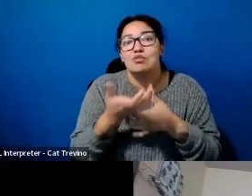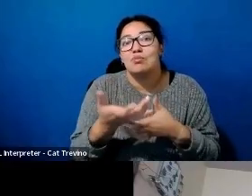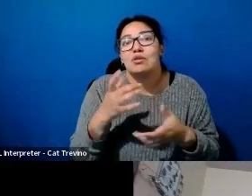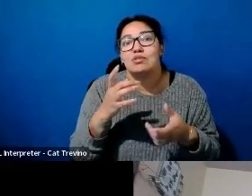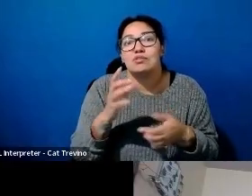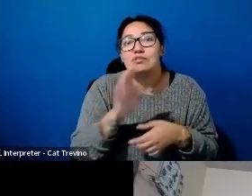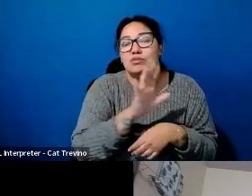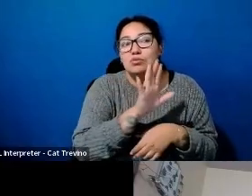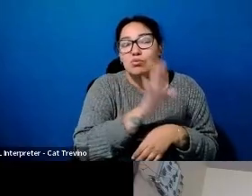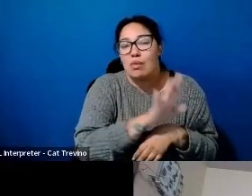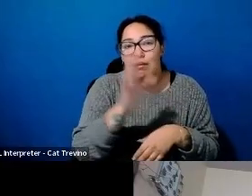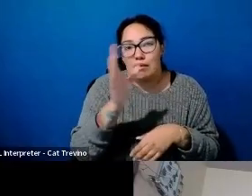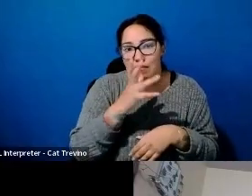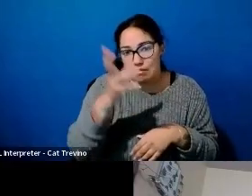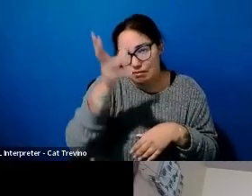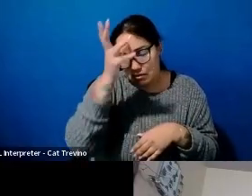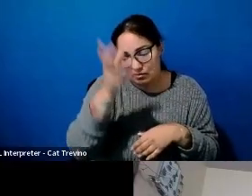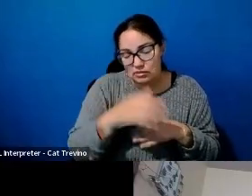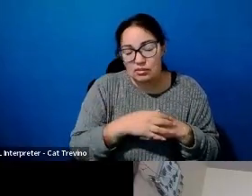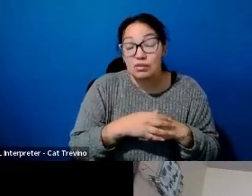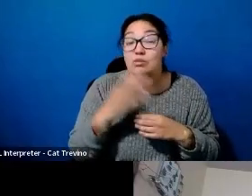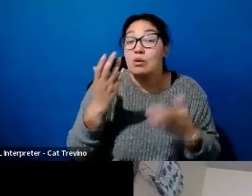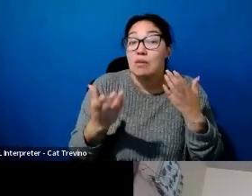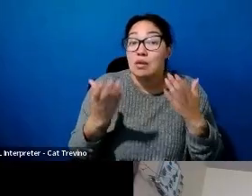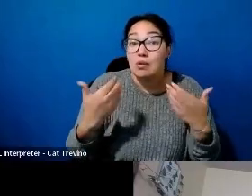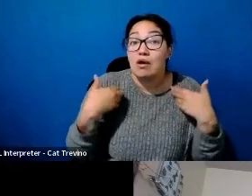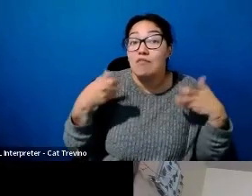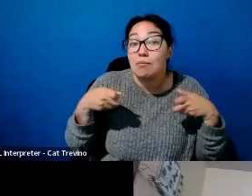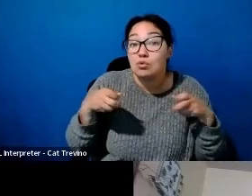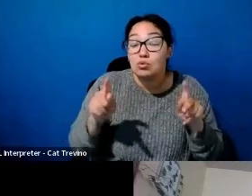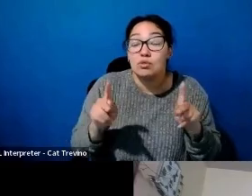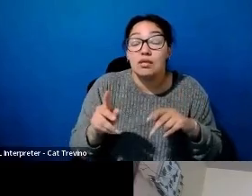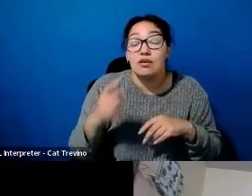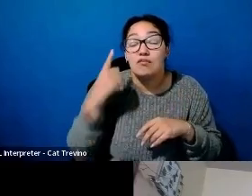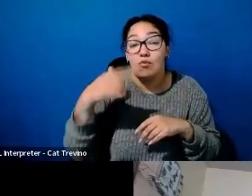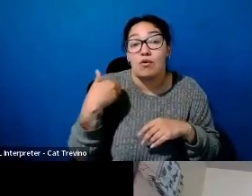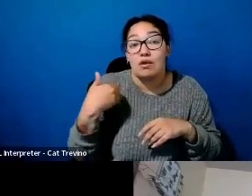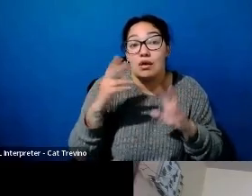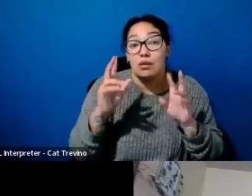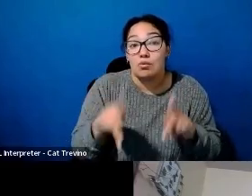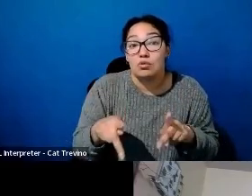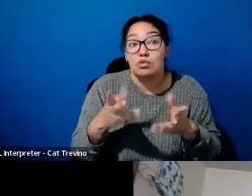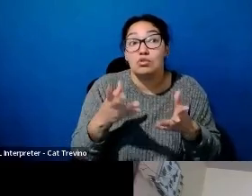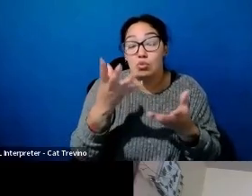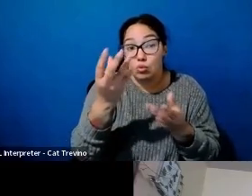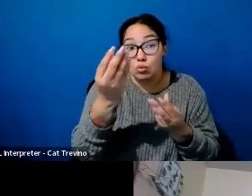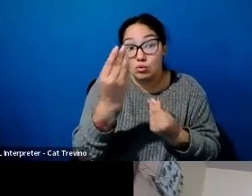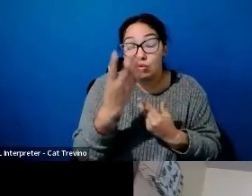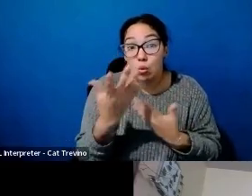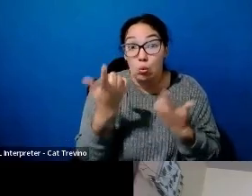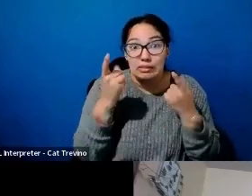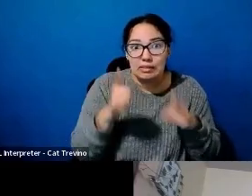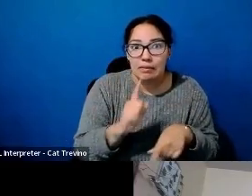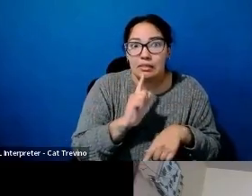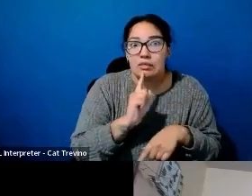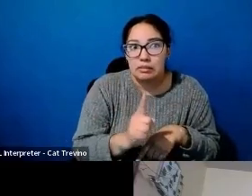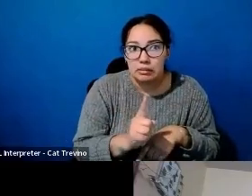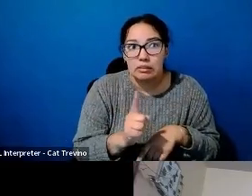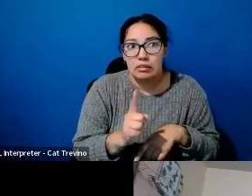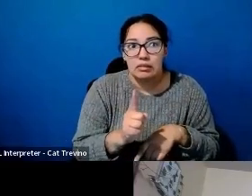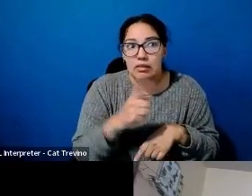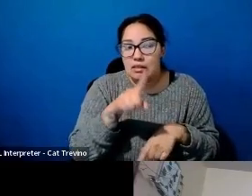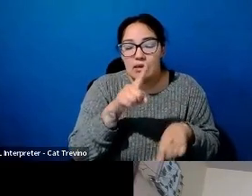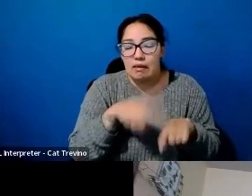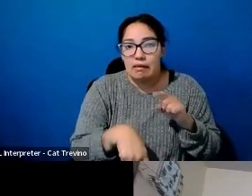their parents. And so you may have an opportunity for a young person to disclose to you what's going on with them that they